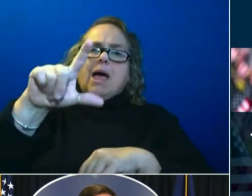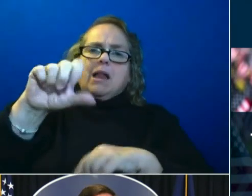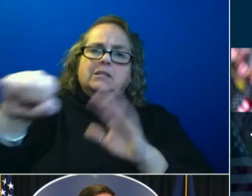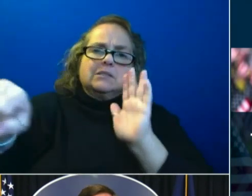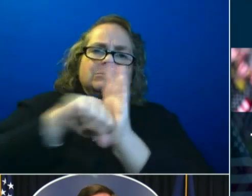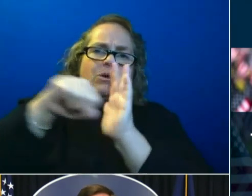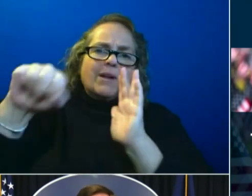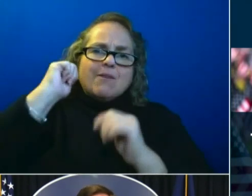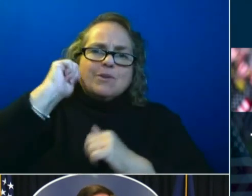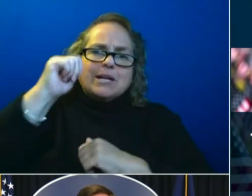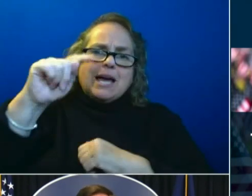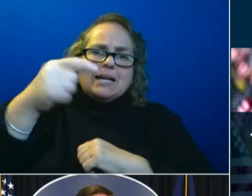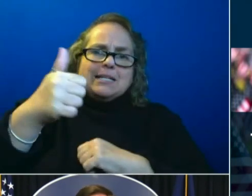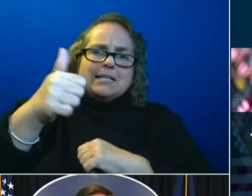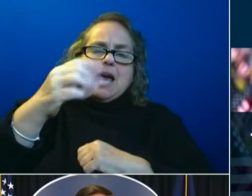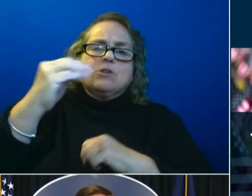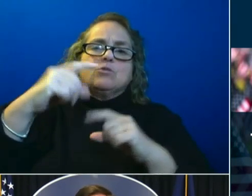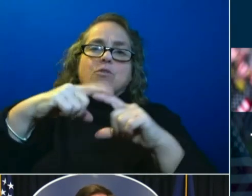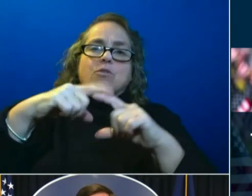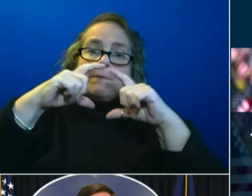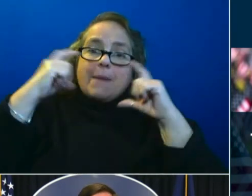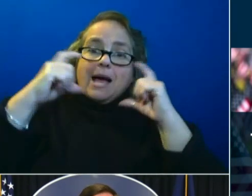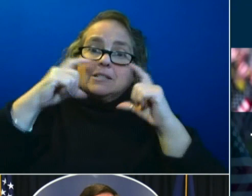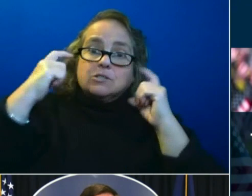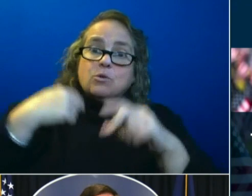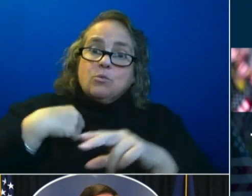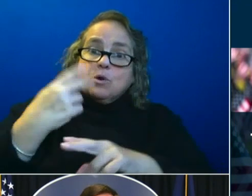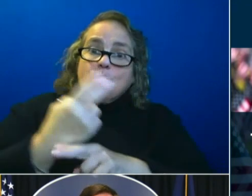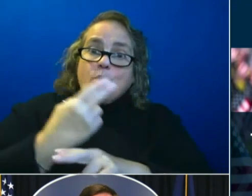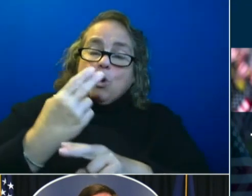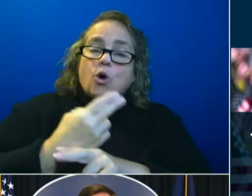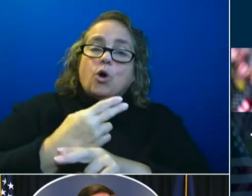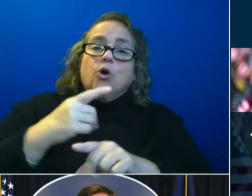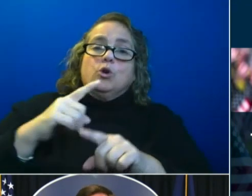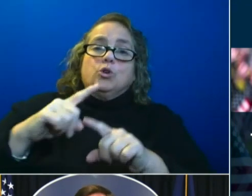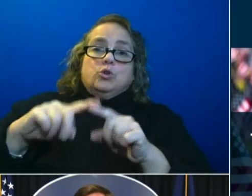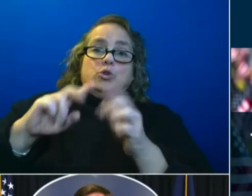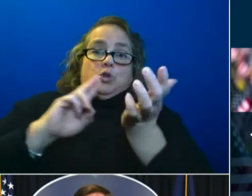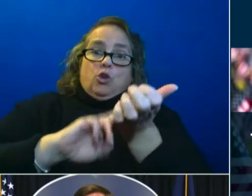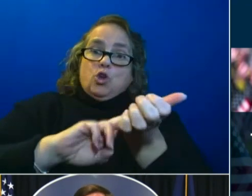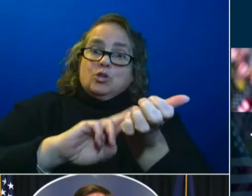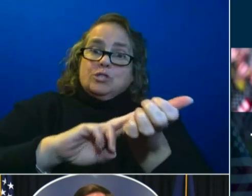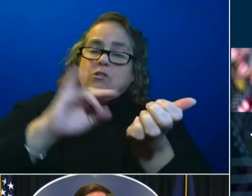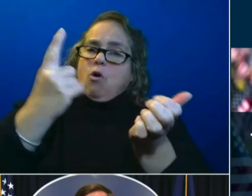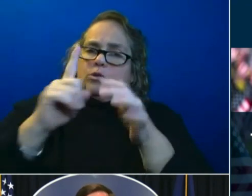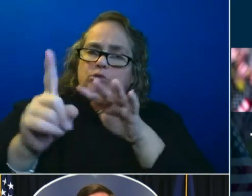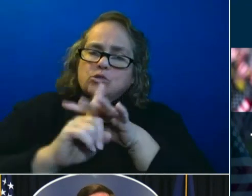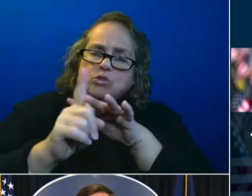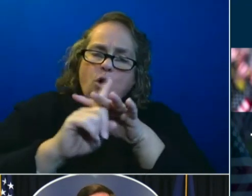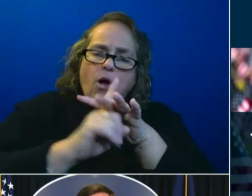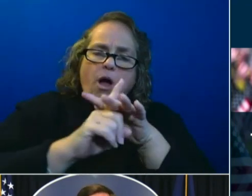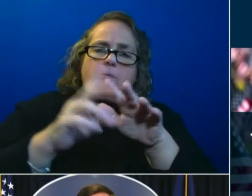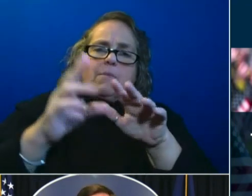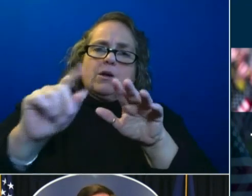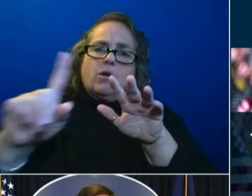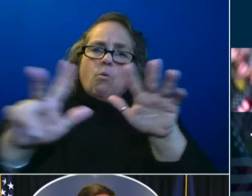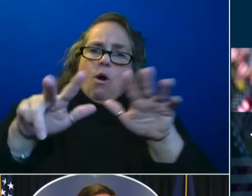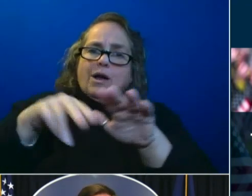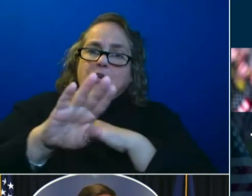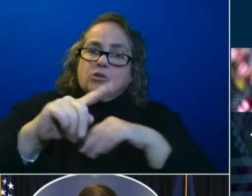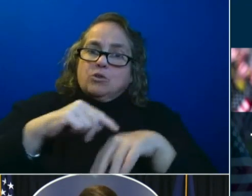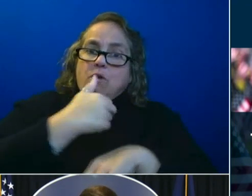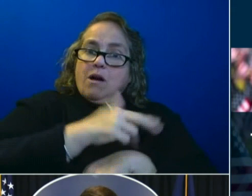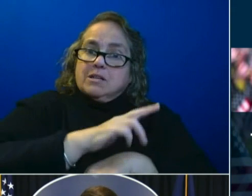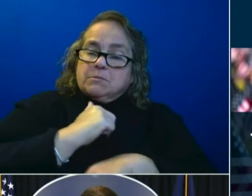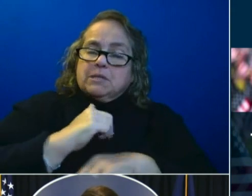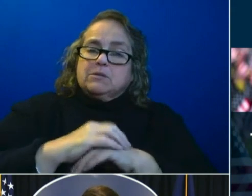the masks we wore, to the nurses that showed up and walked into COVID units to help those